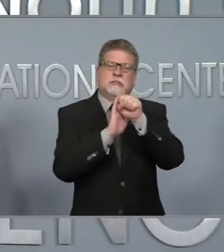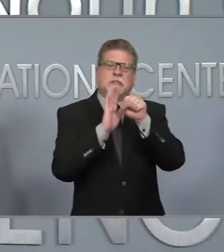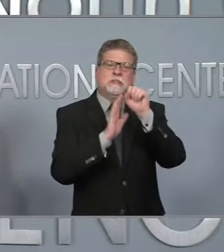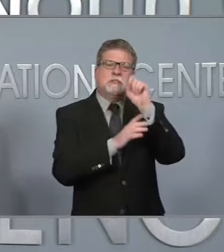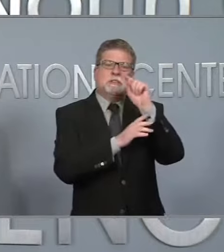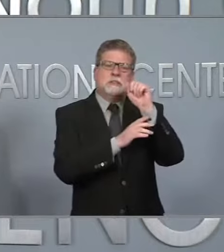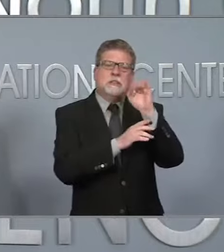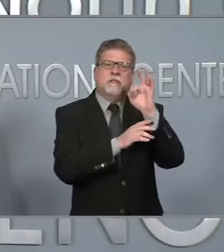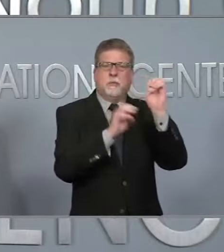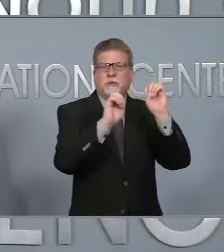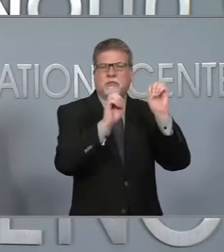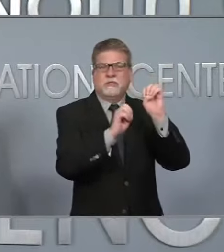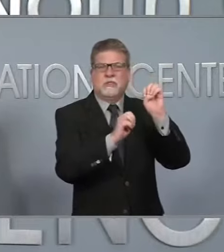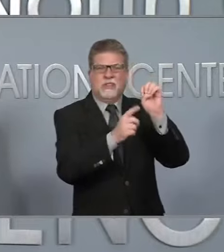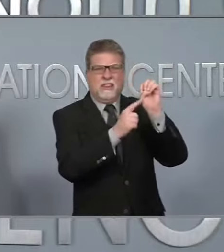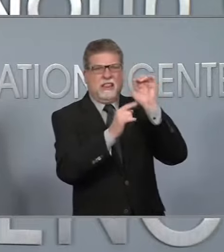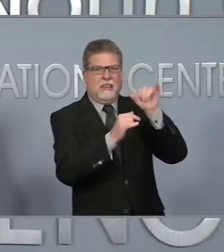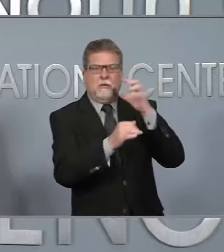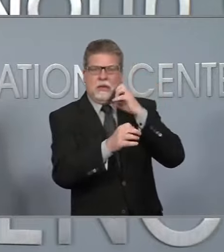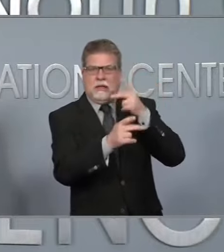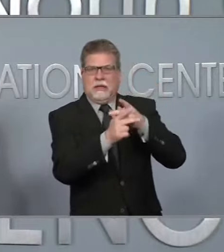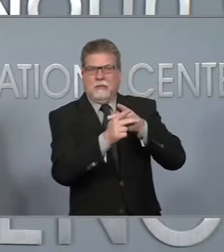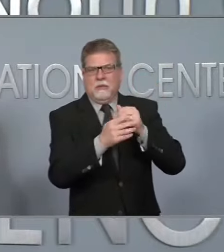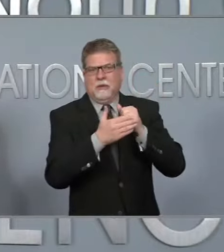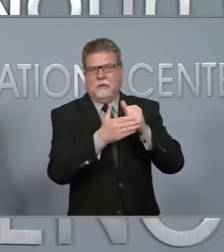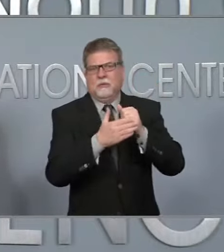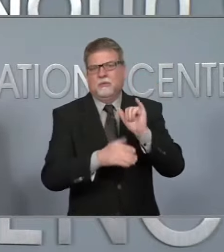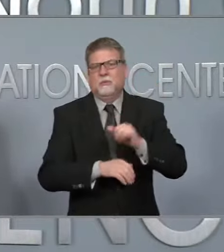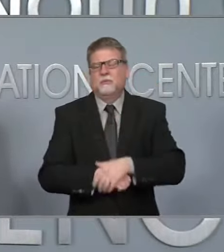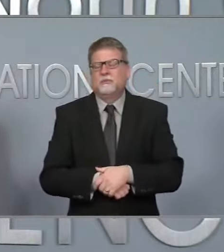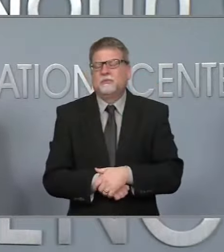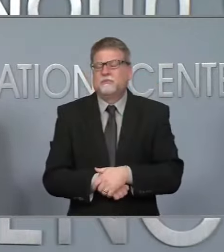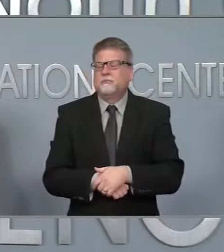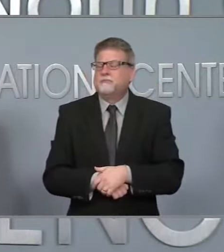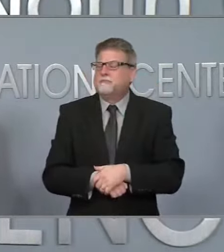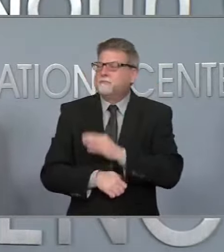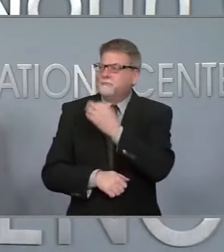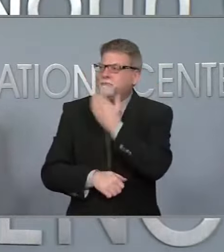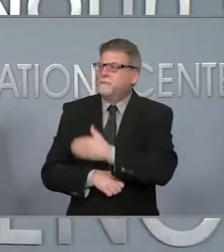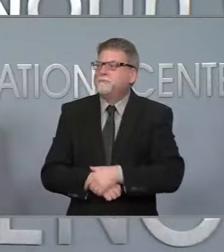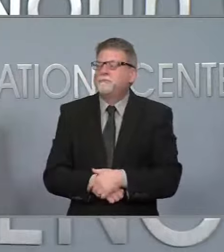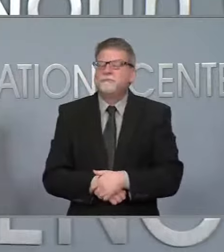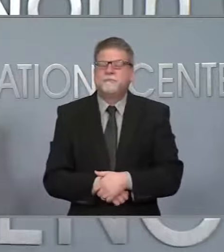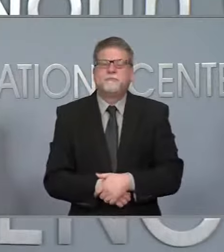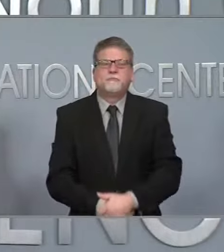We want to make sure we don't lose those as we continue to move forward. Thank you. Thank you.